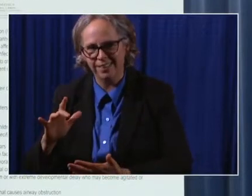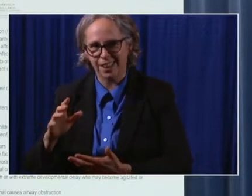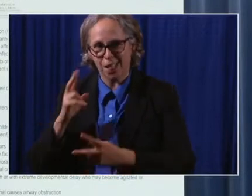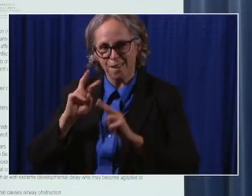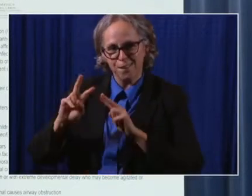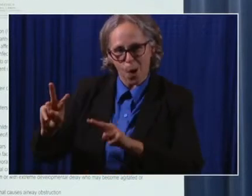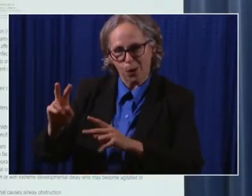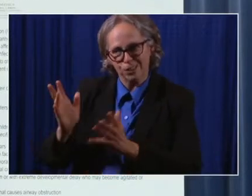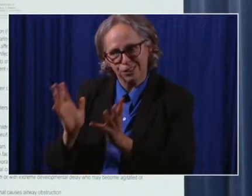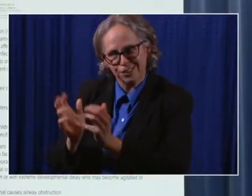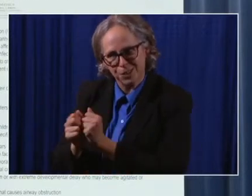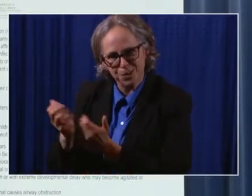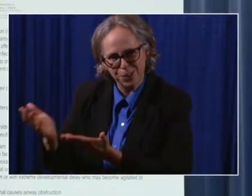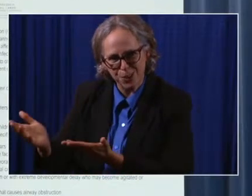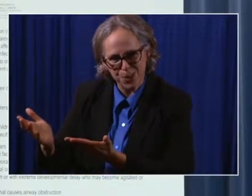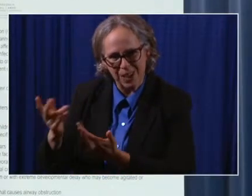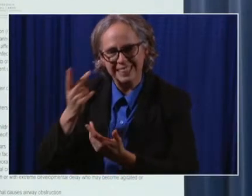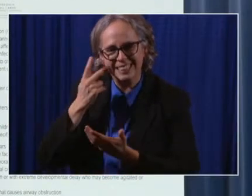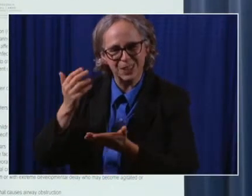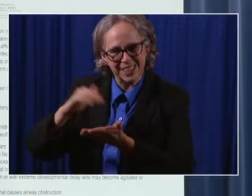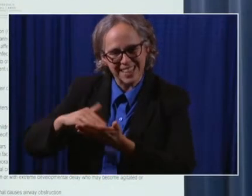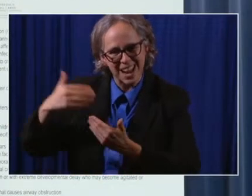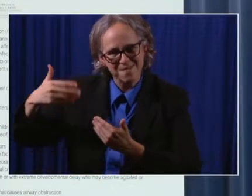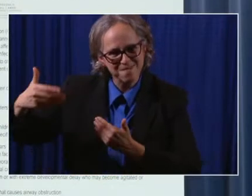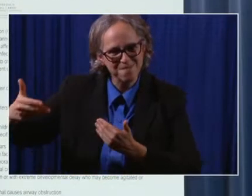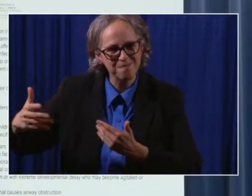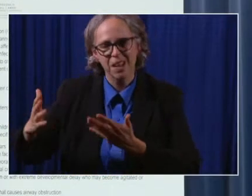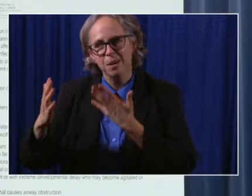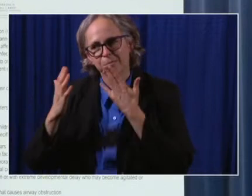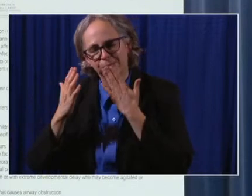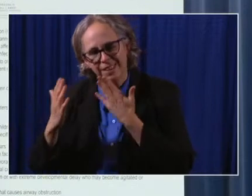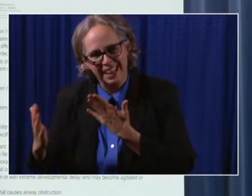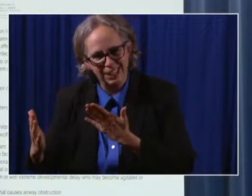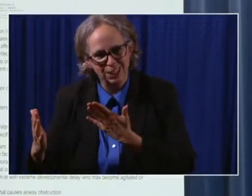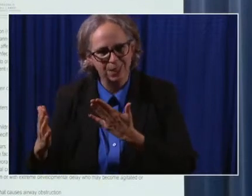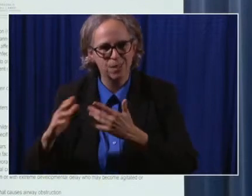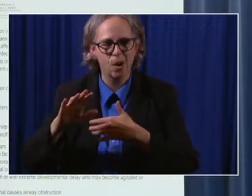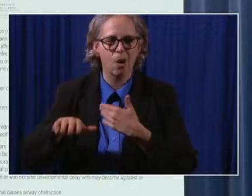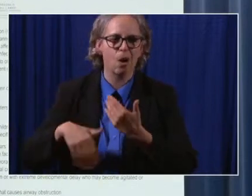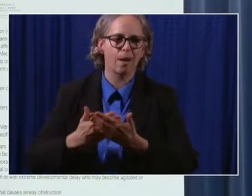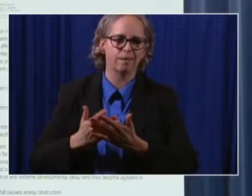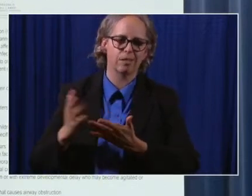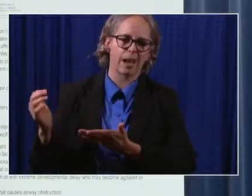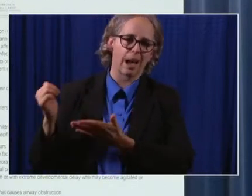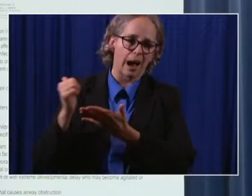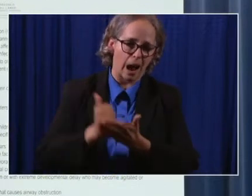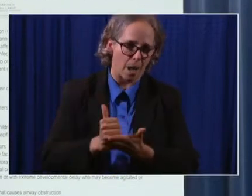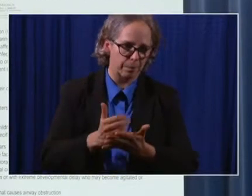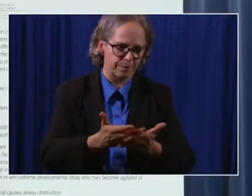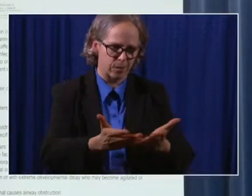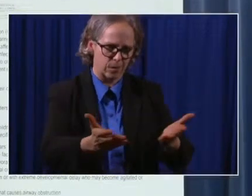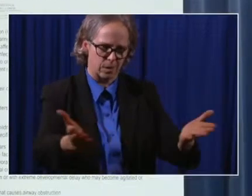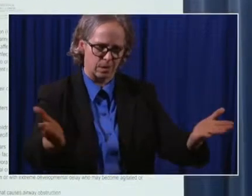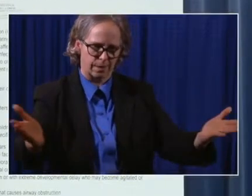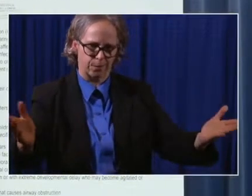and see you in the future. Thank you for all the help that you have given the people of the state of Ohio.